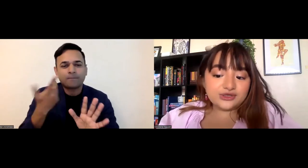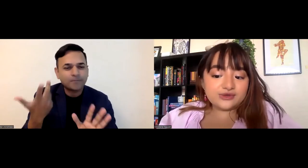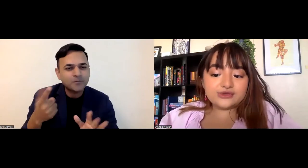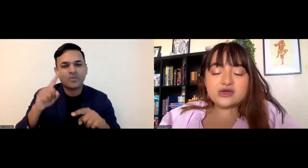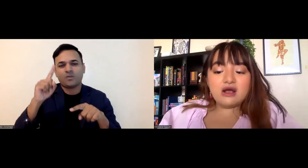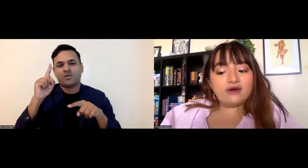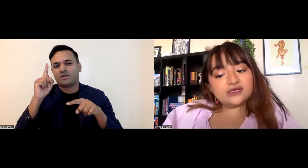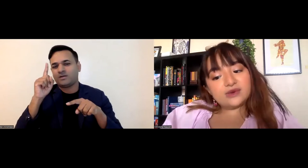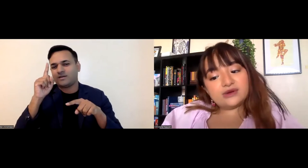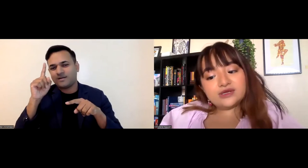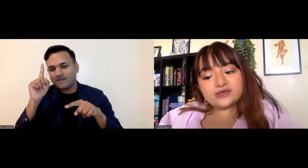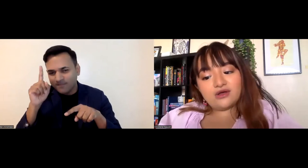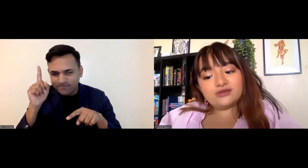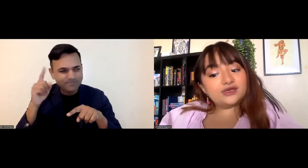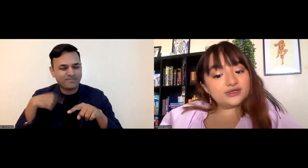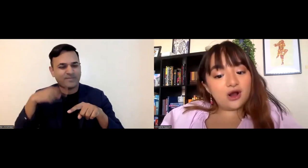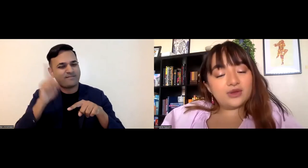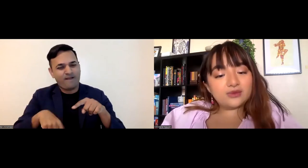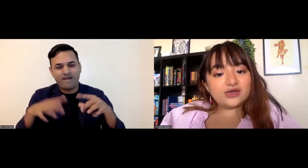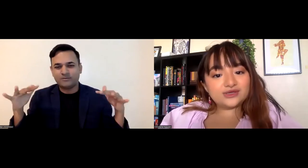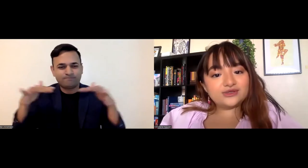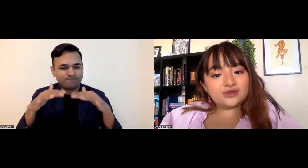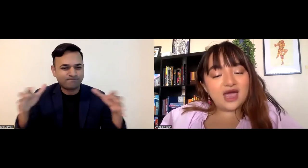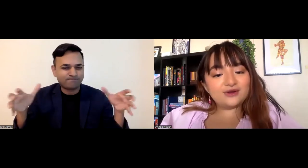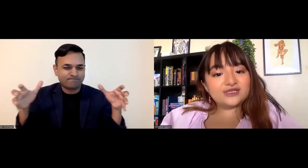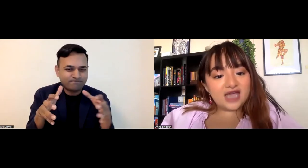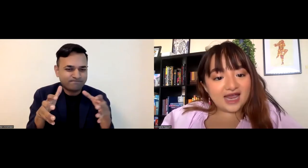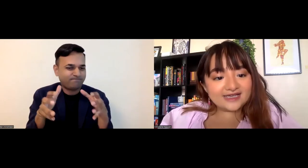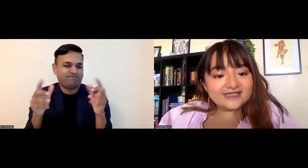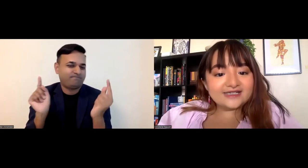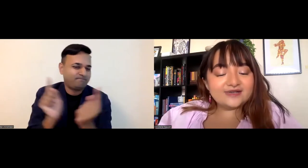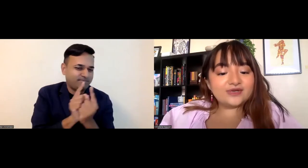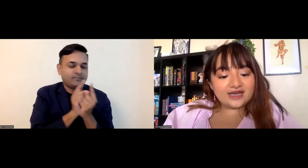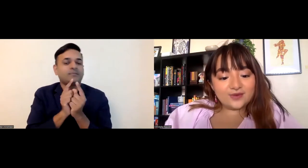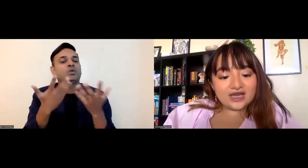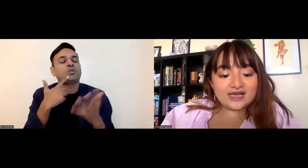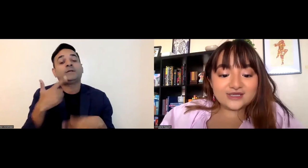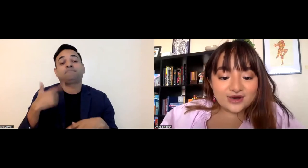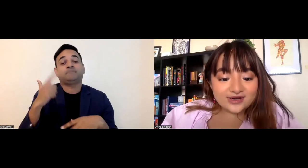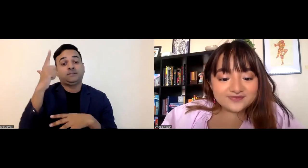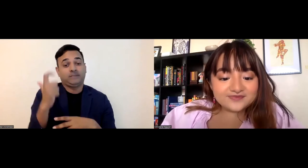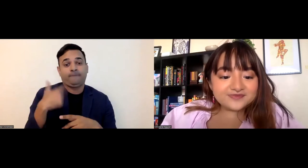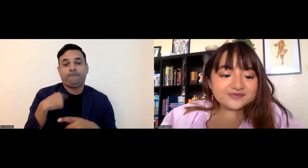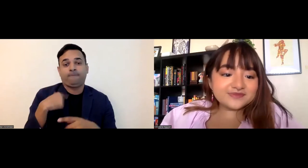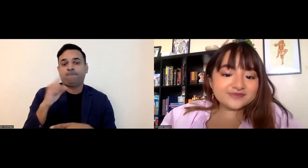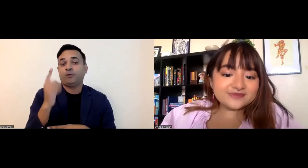and introduce what experience on this topic brings you to the panel today. Would anyone like to start?